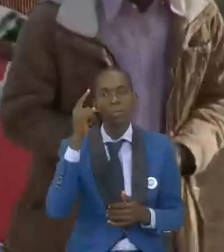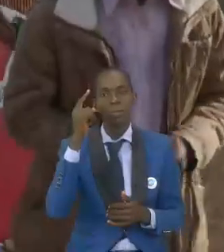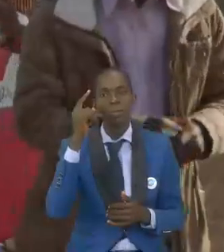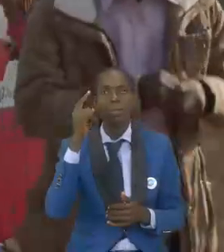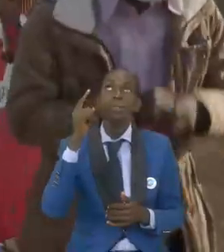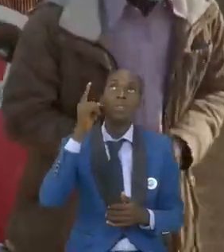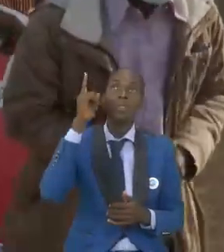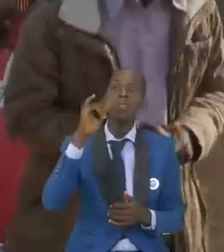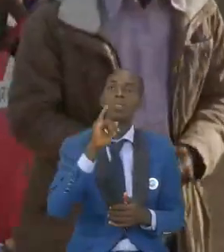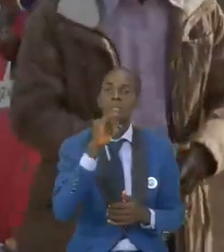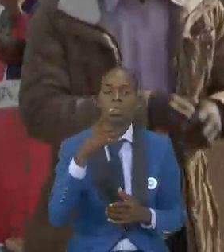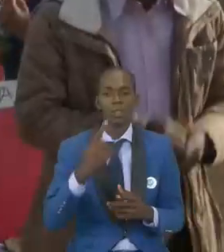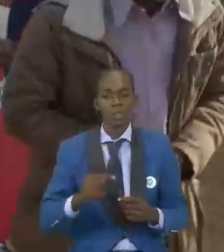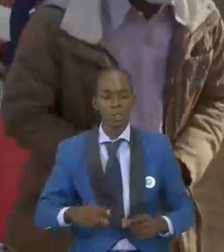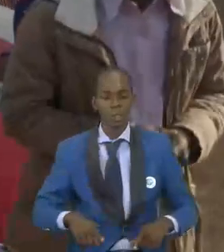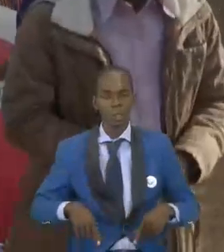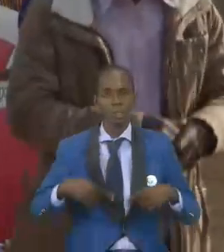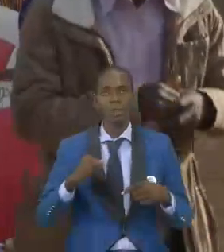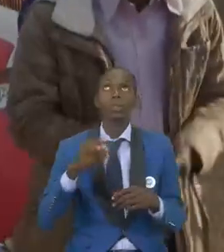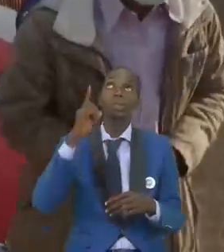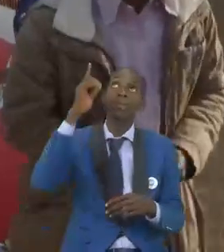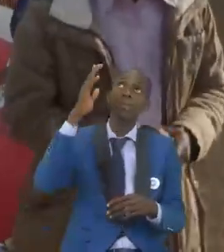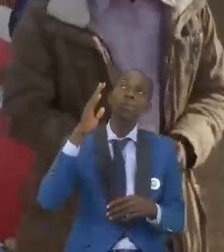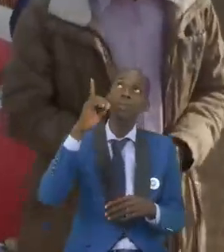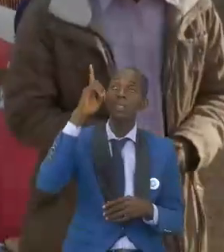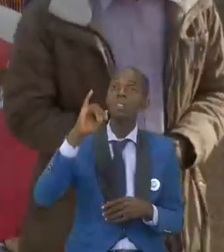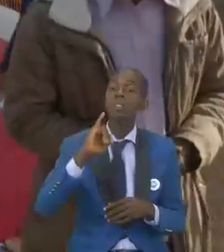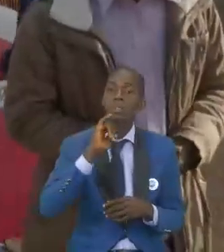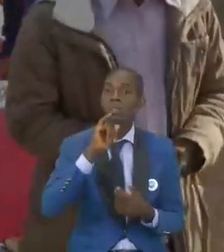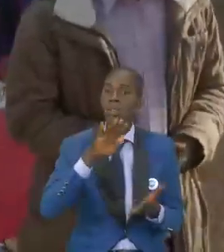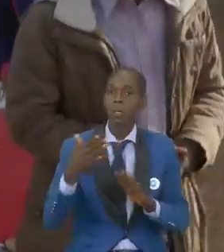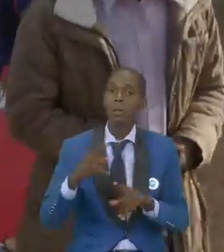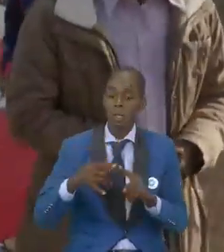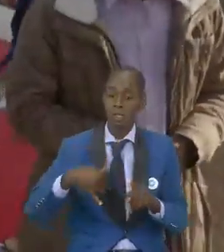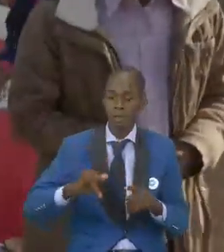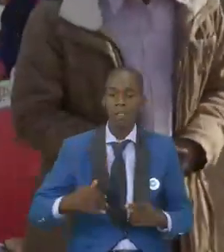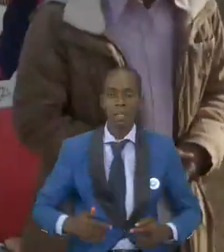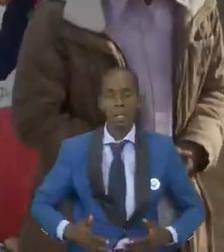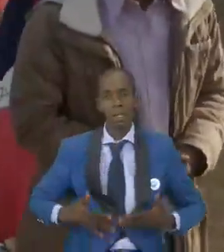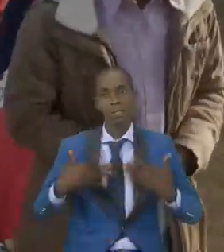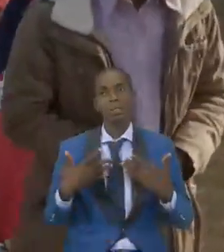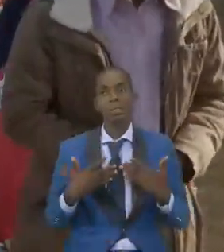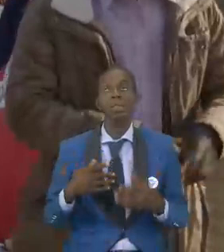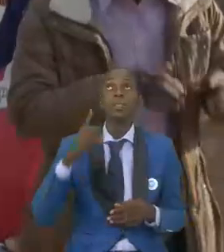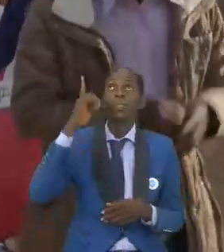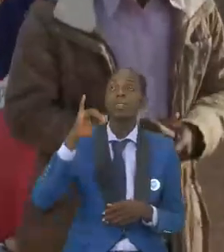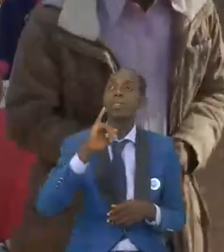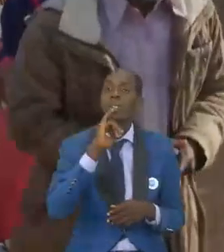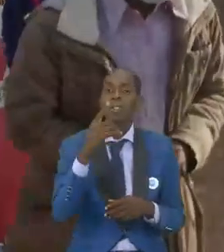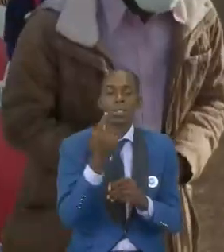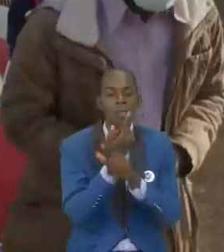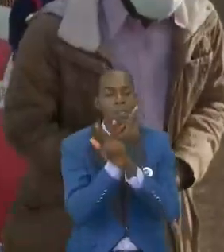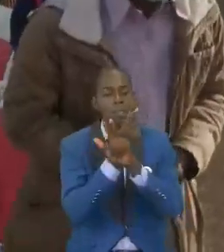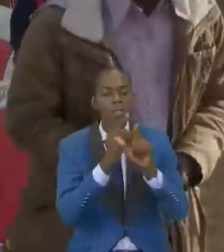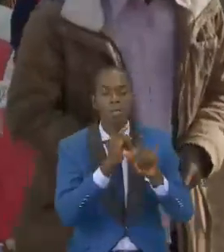living God. He's still alive. He is the liberating